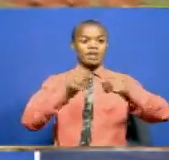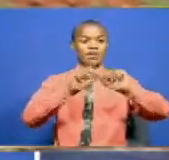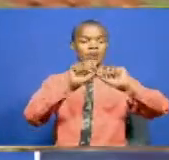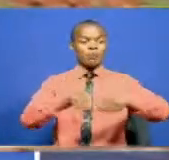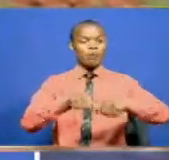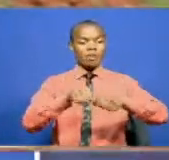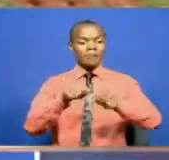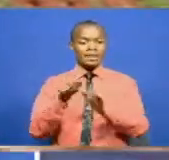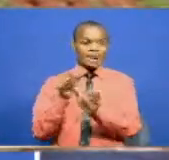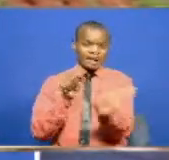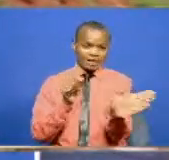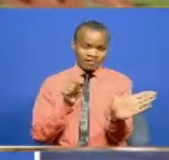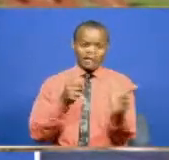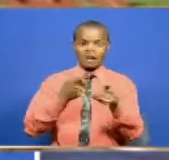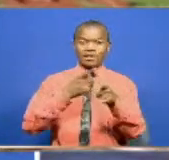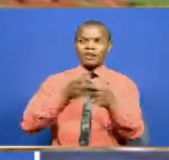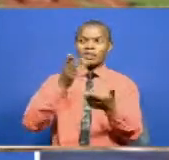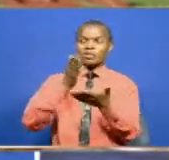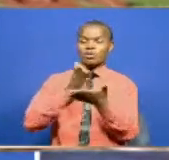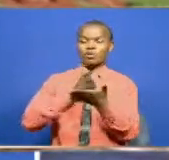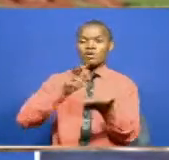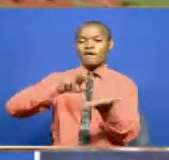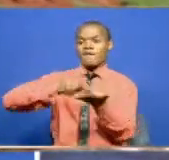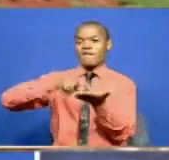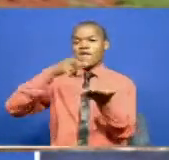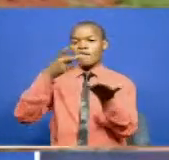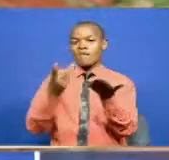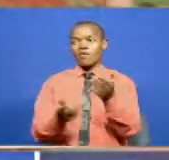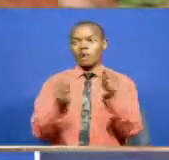ndio ameweza kuturalia sisi.